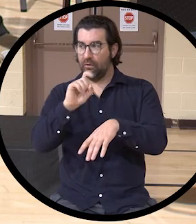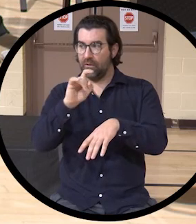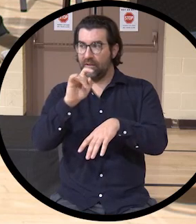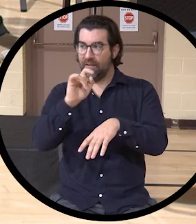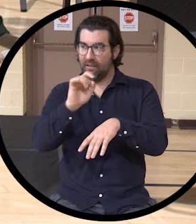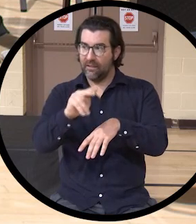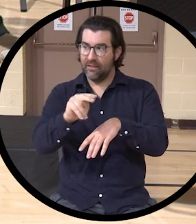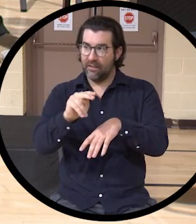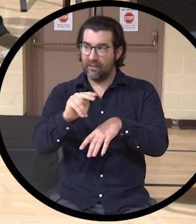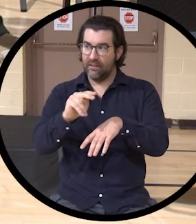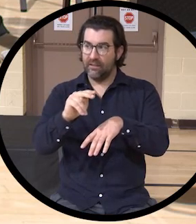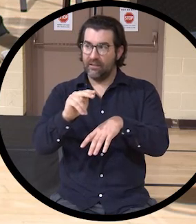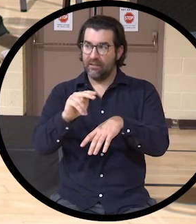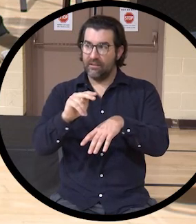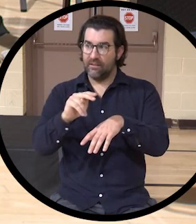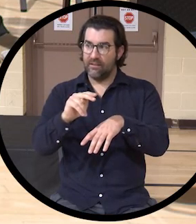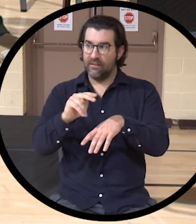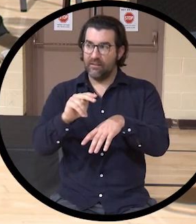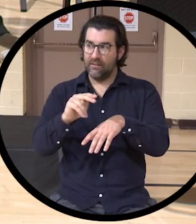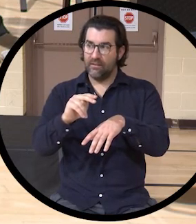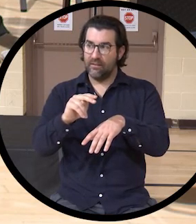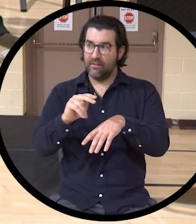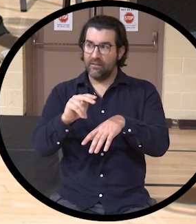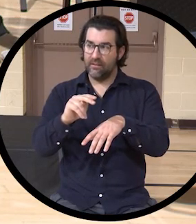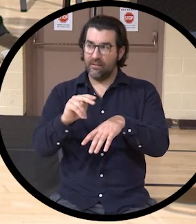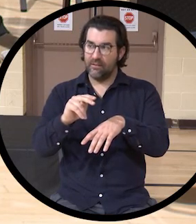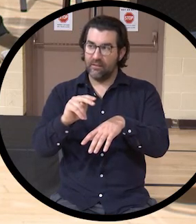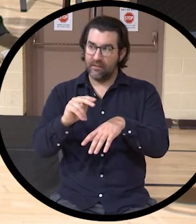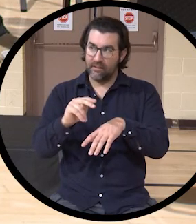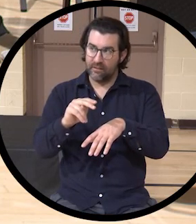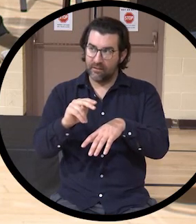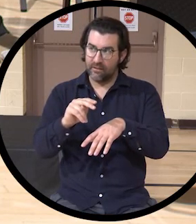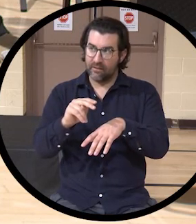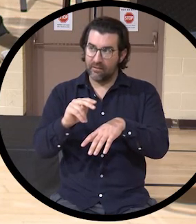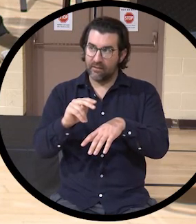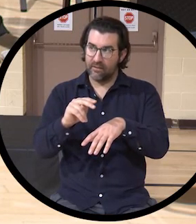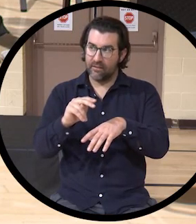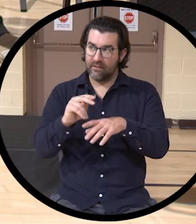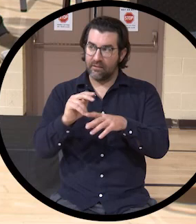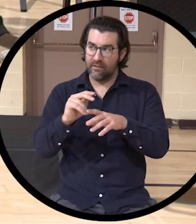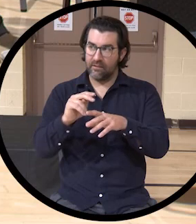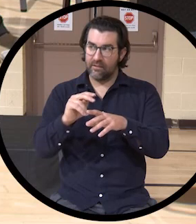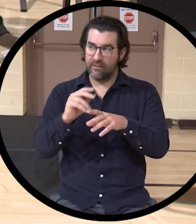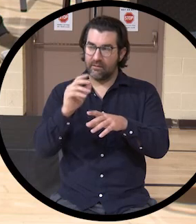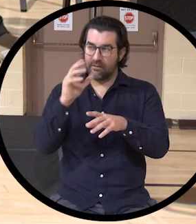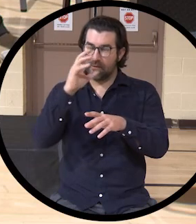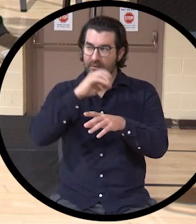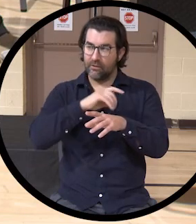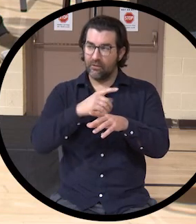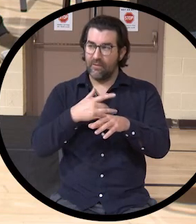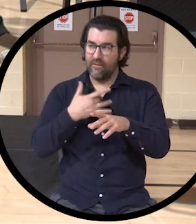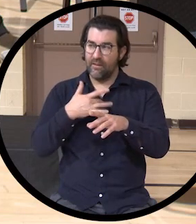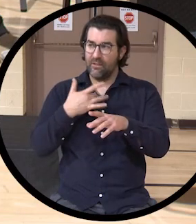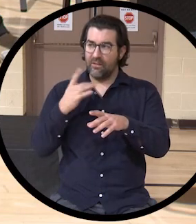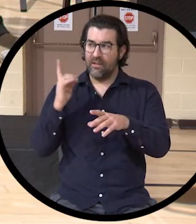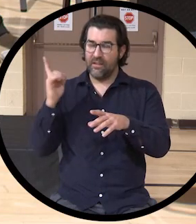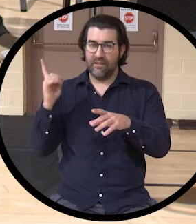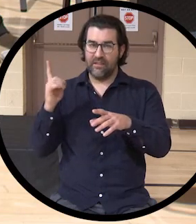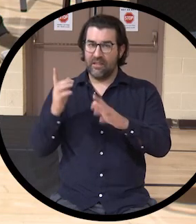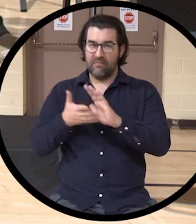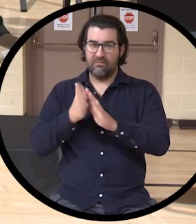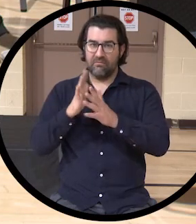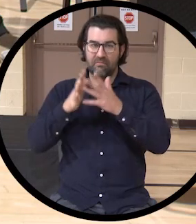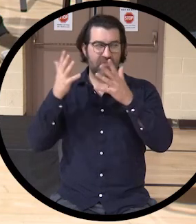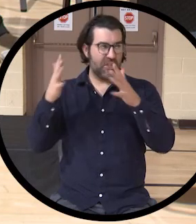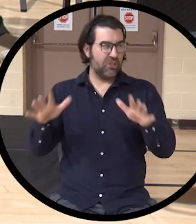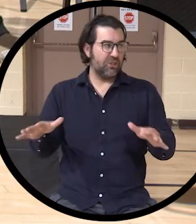going to be installed a long time ago with a little pavement sign that says they're parking here in the corner. But it feels like this is like a done deal and it's